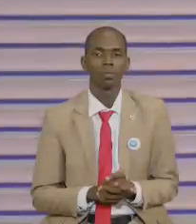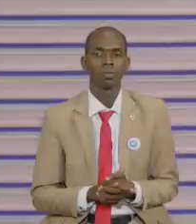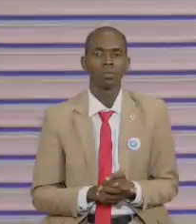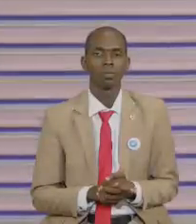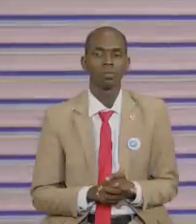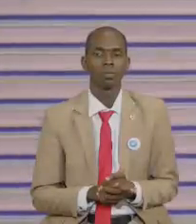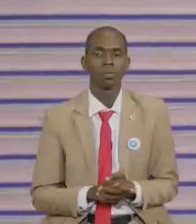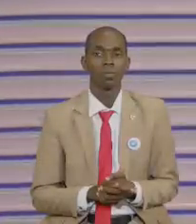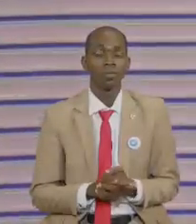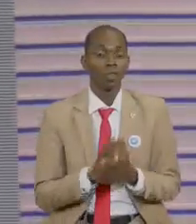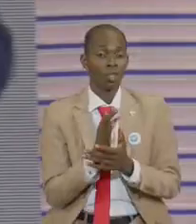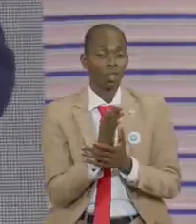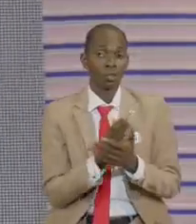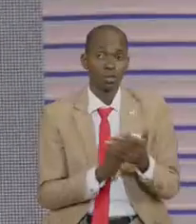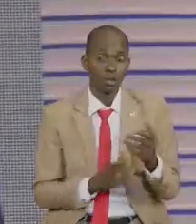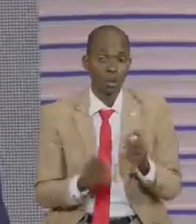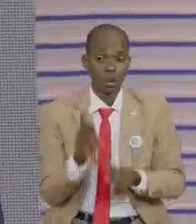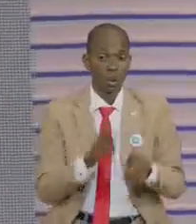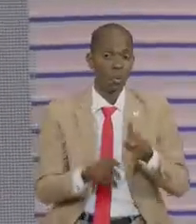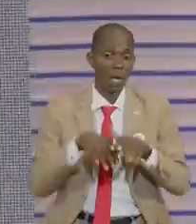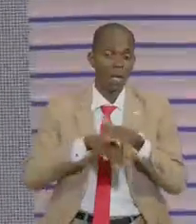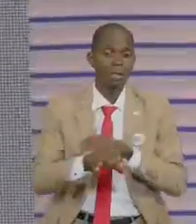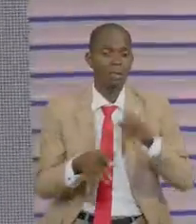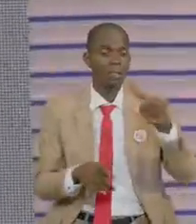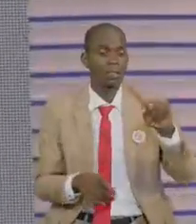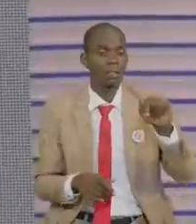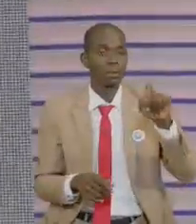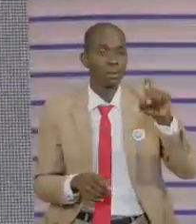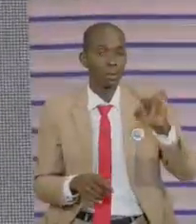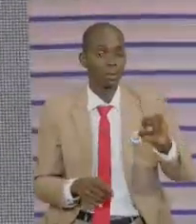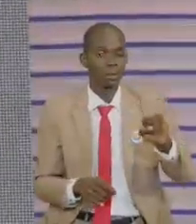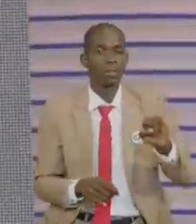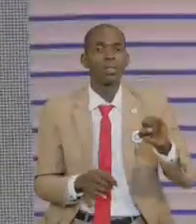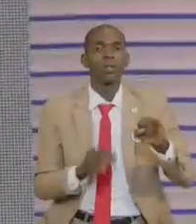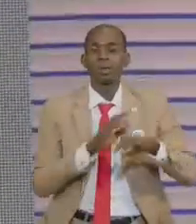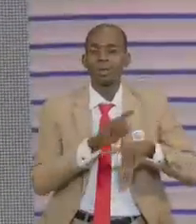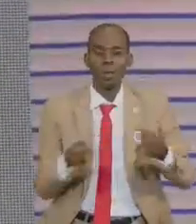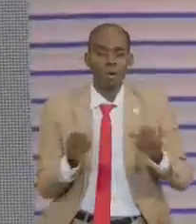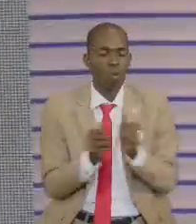Some people enter into a taxi, they don't take their conviction in Christ